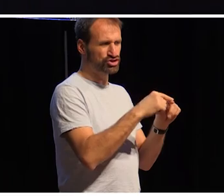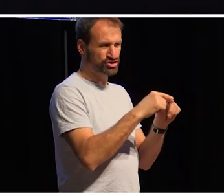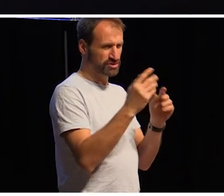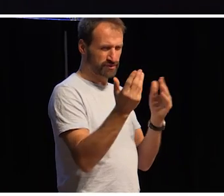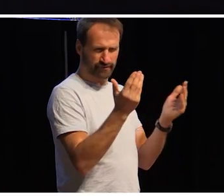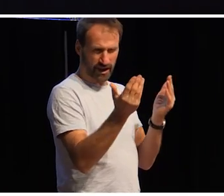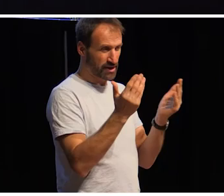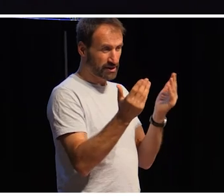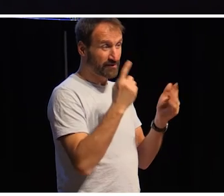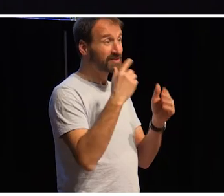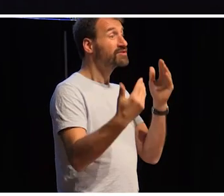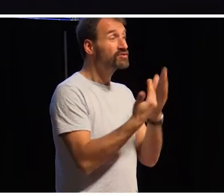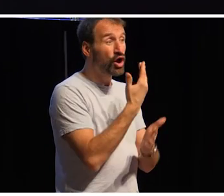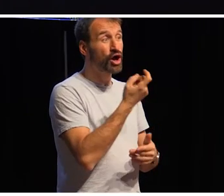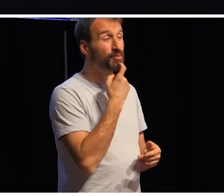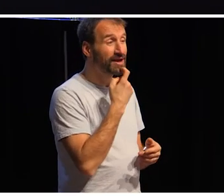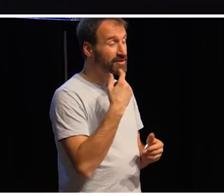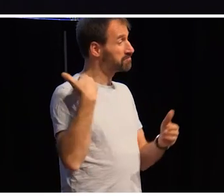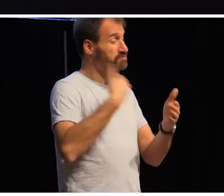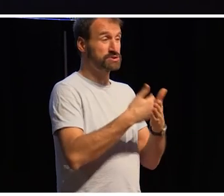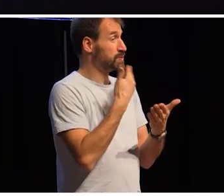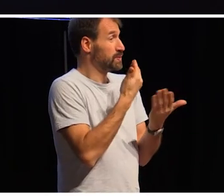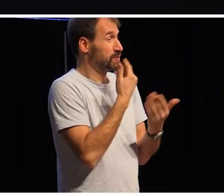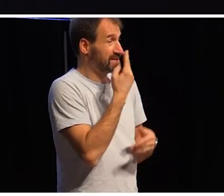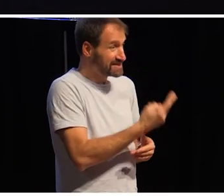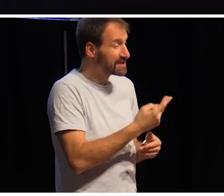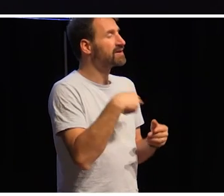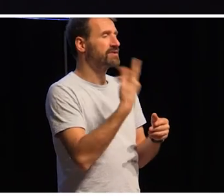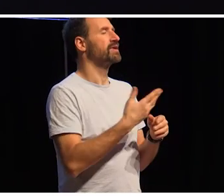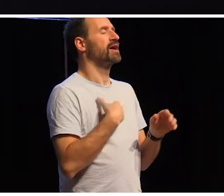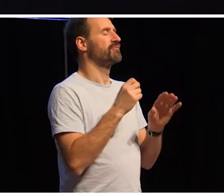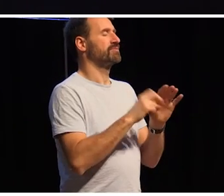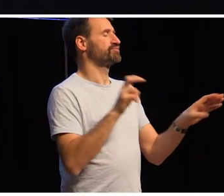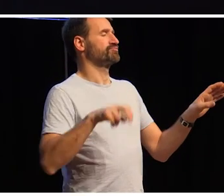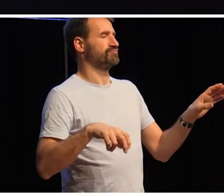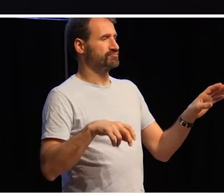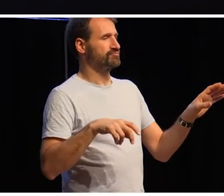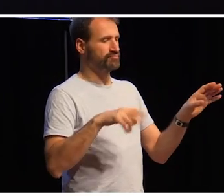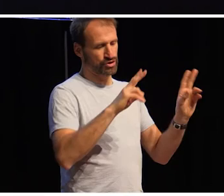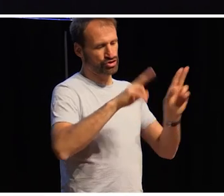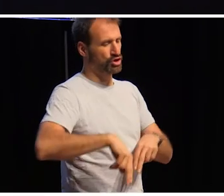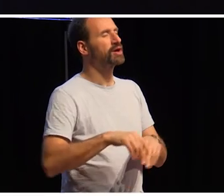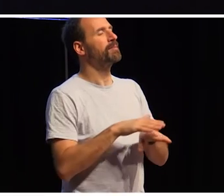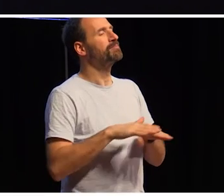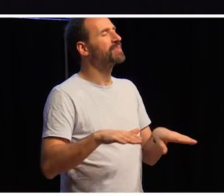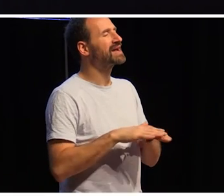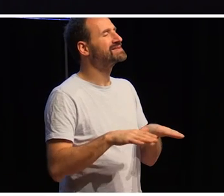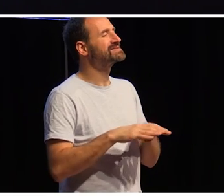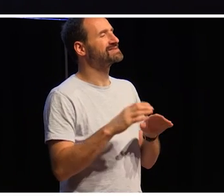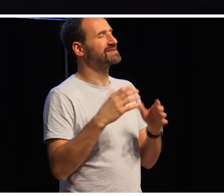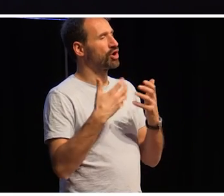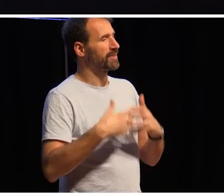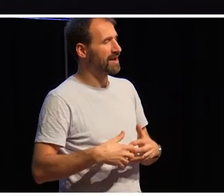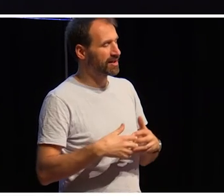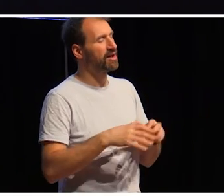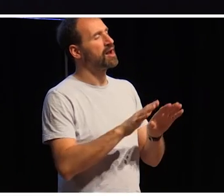a new kind of object that we've not seen before, then we bail out and we actually go back to the basic compiler, slowly recompile,